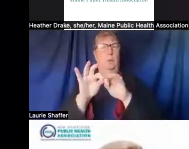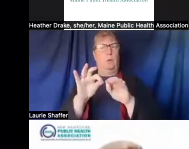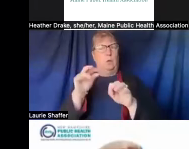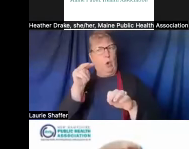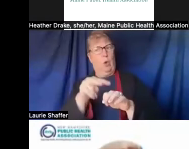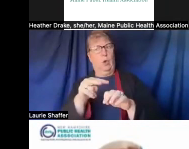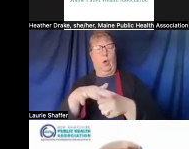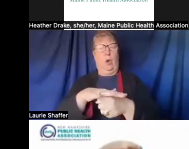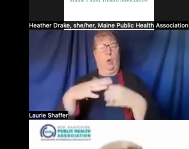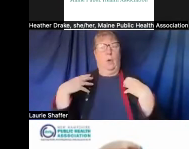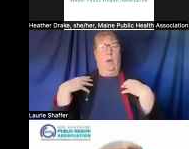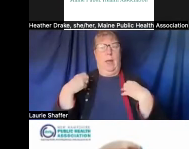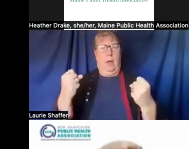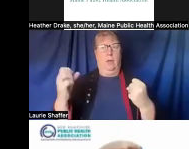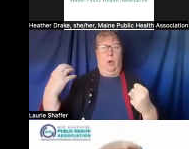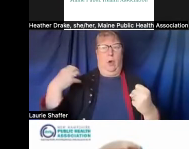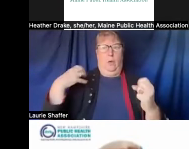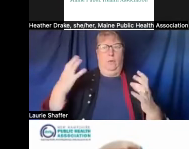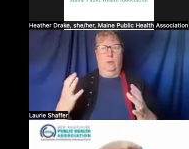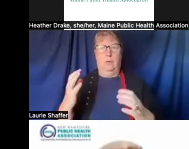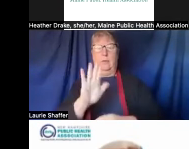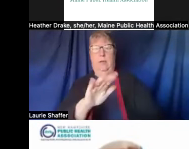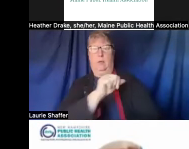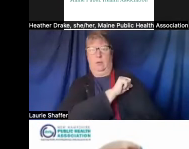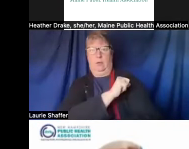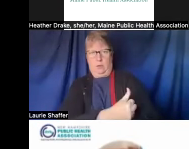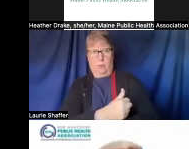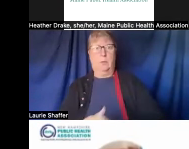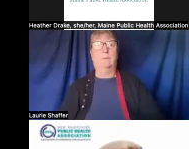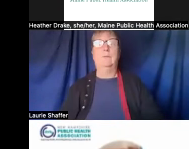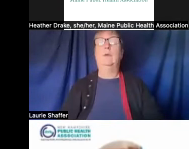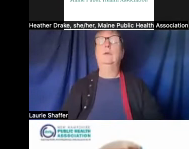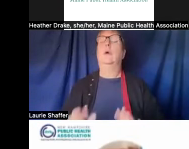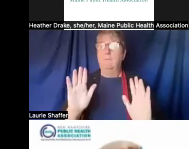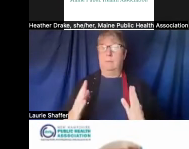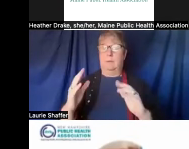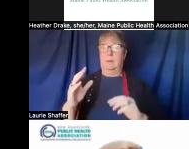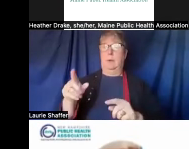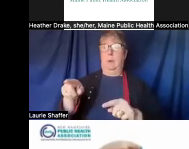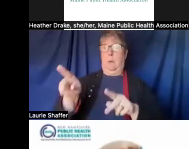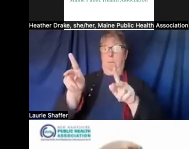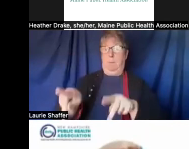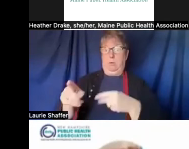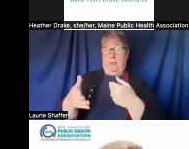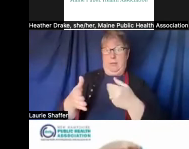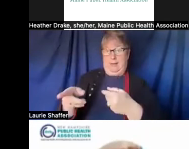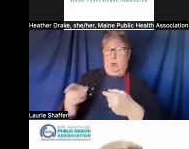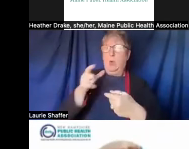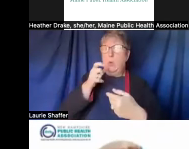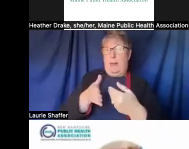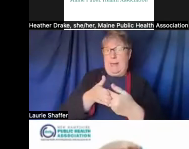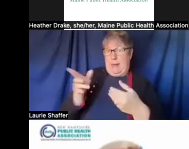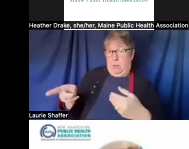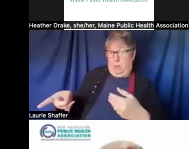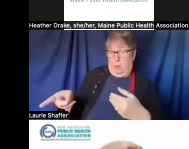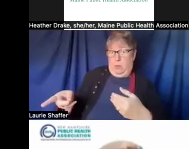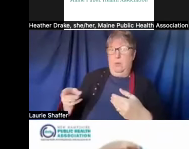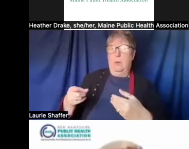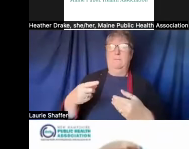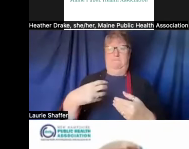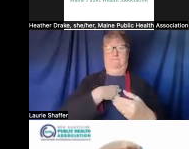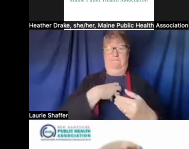and this actually did take place in a New Hampshire town. The town received a call from a disgruntled neighbor that the property adjacent to theirs